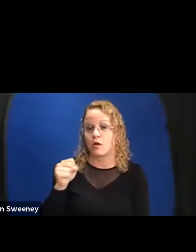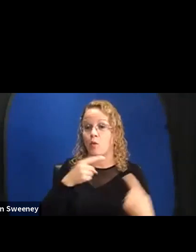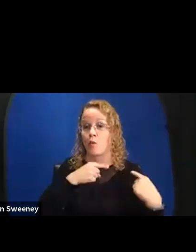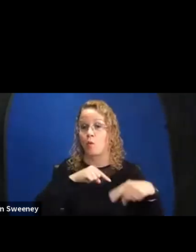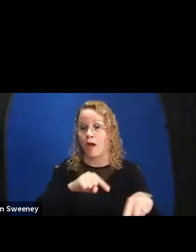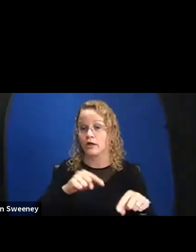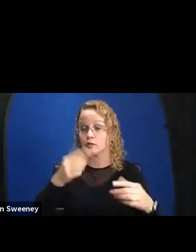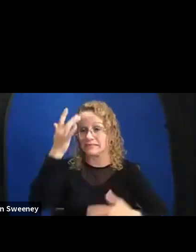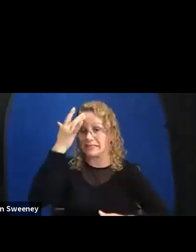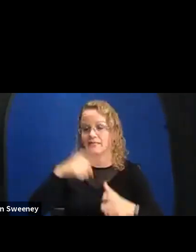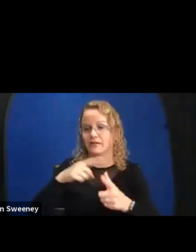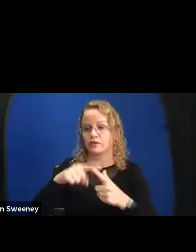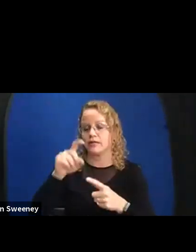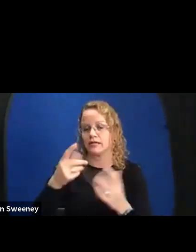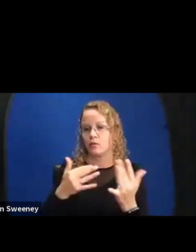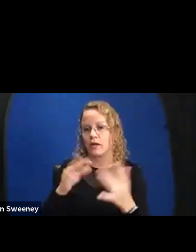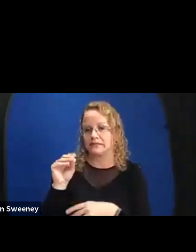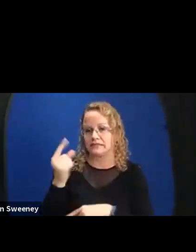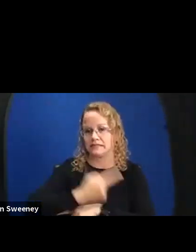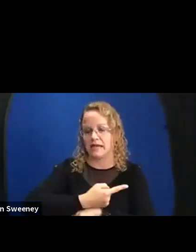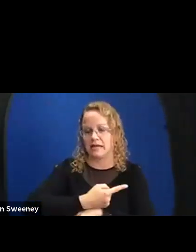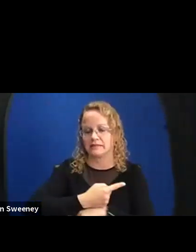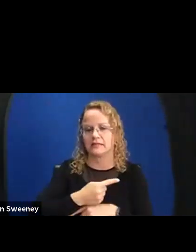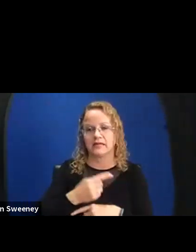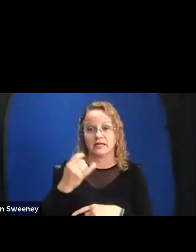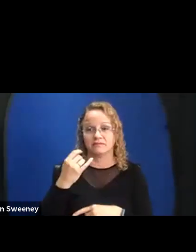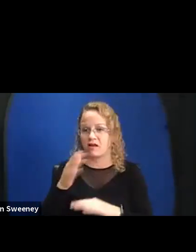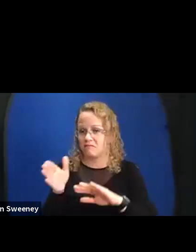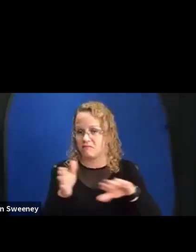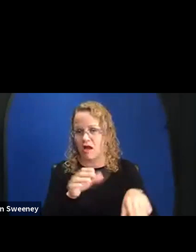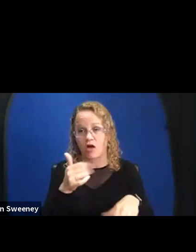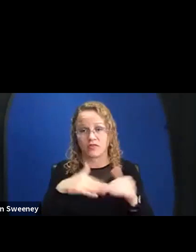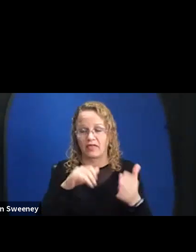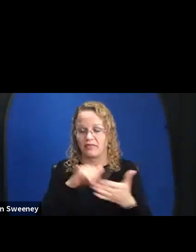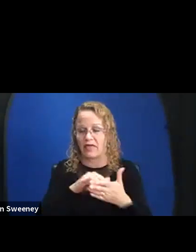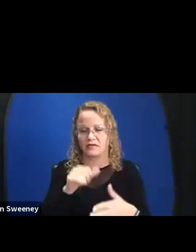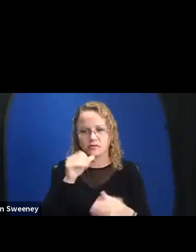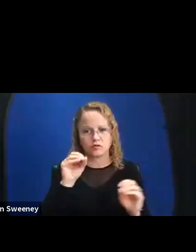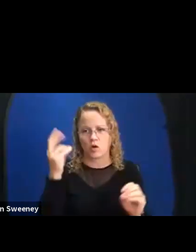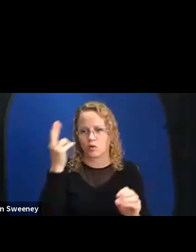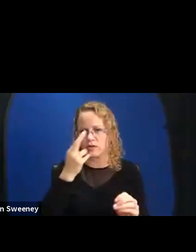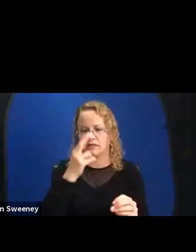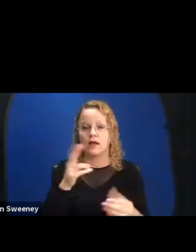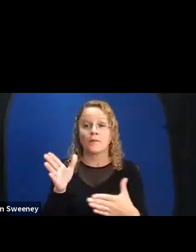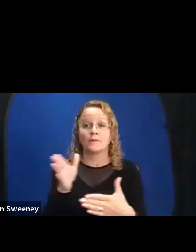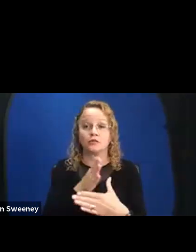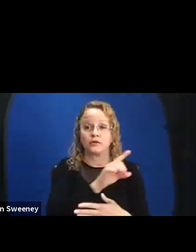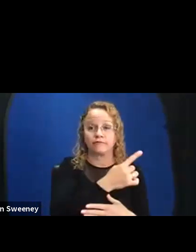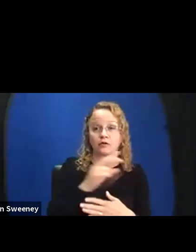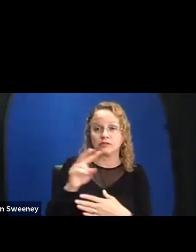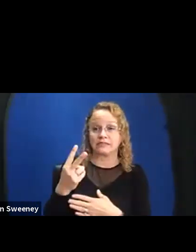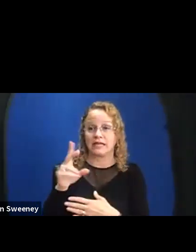your vaccine process. But other than that, there isn't a reason that you need to wait. And if you got COVID between your first and second dose, that's fine.